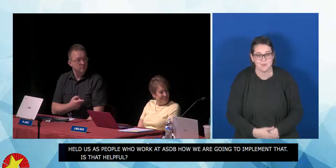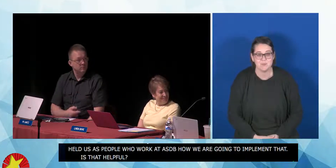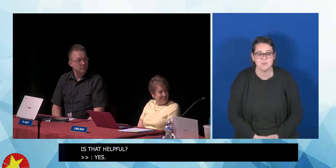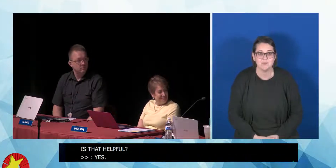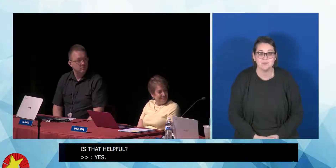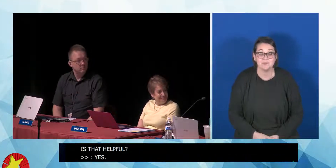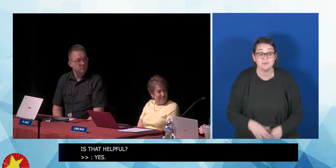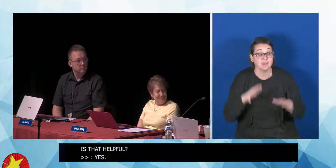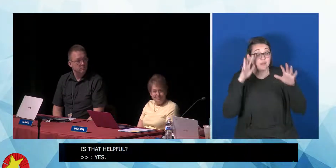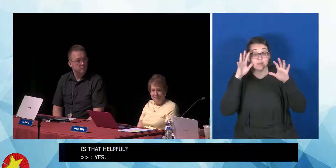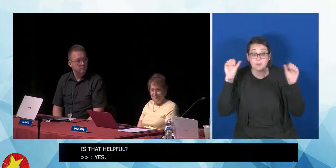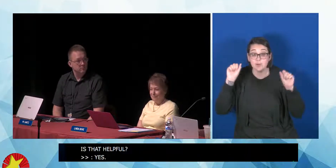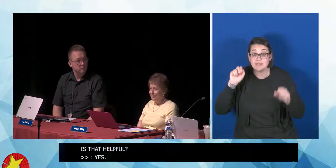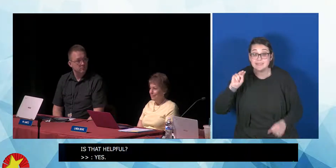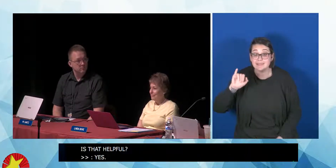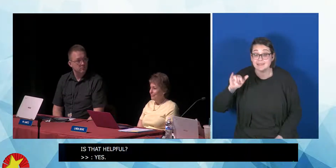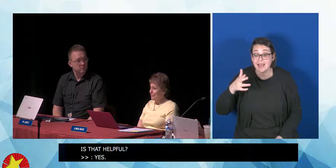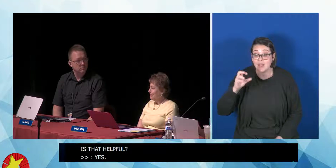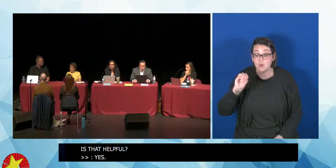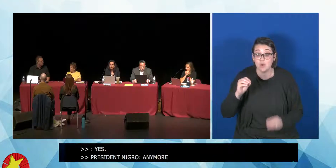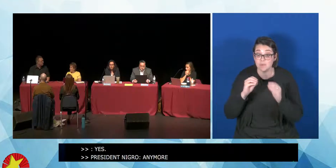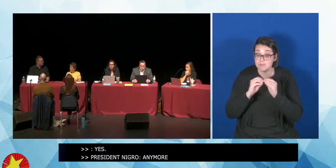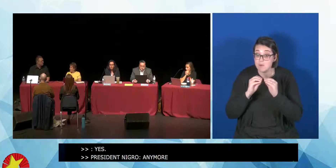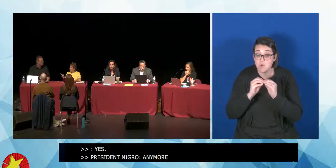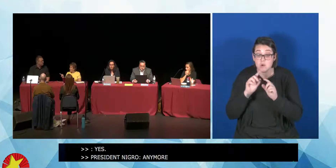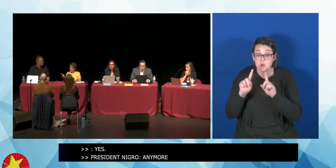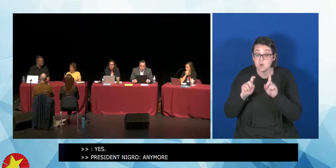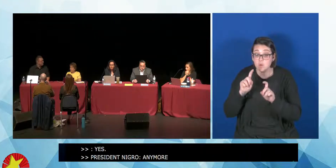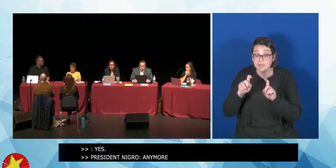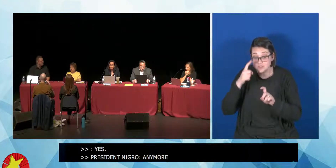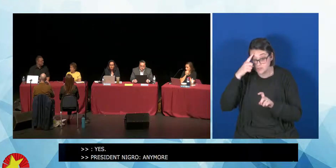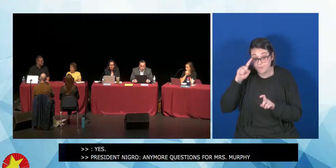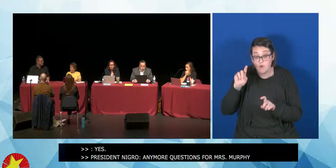Okay, are there any more questions for Ms. Murphy?